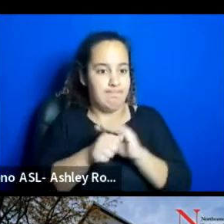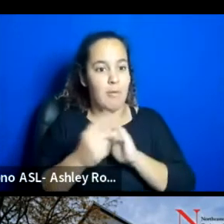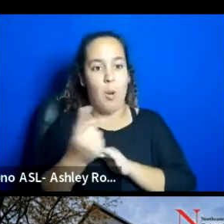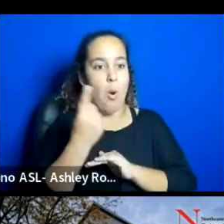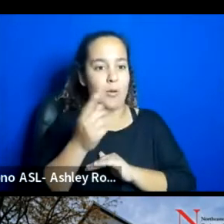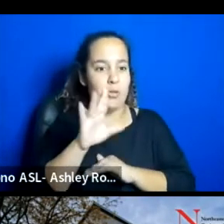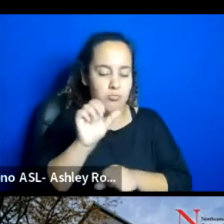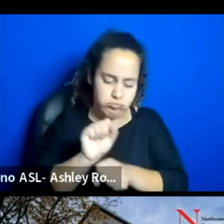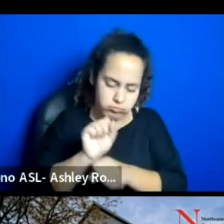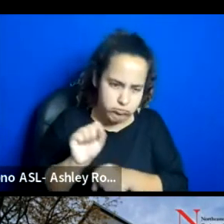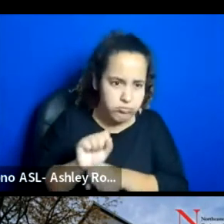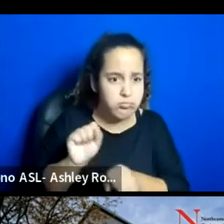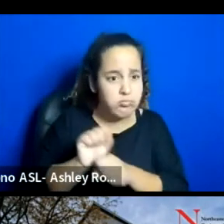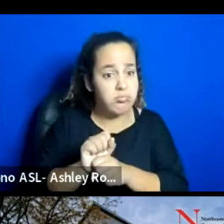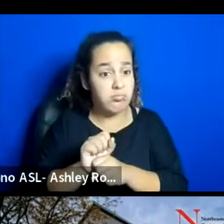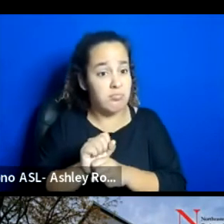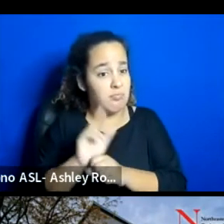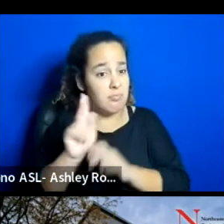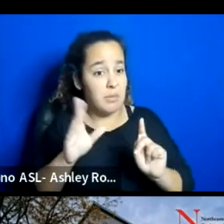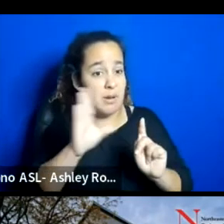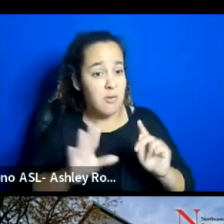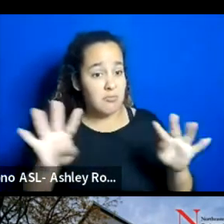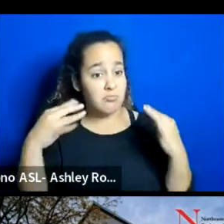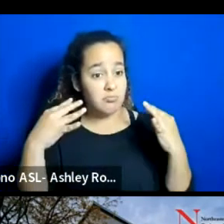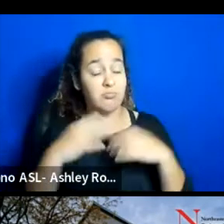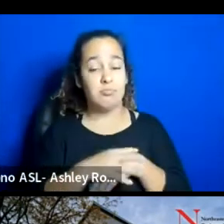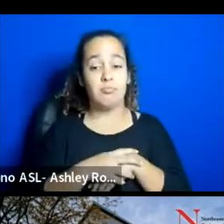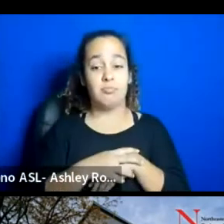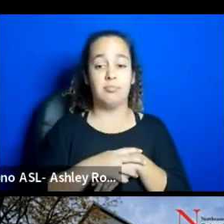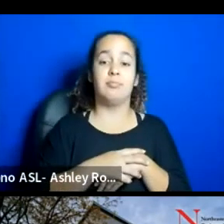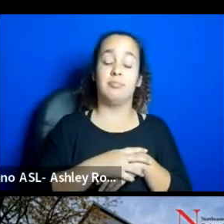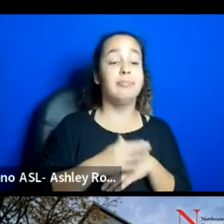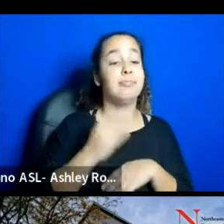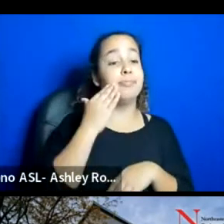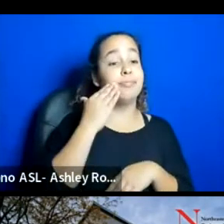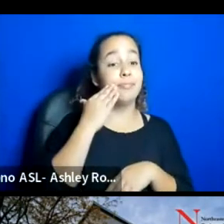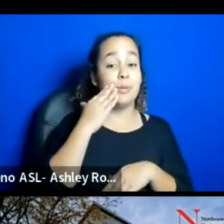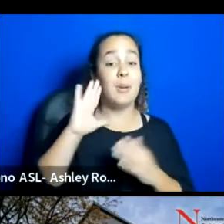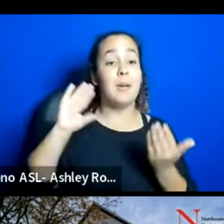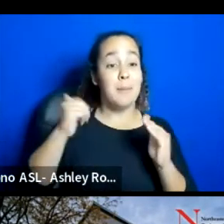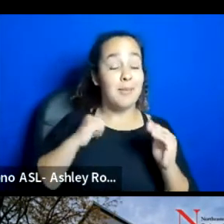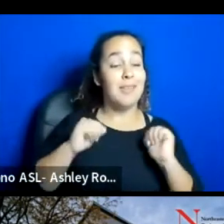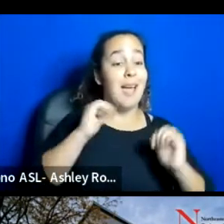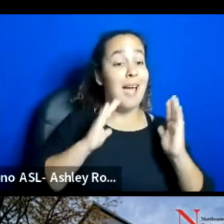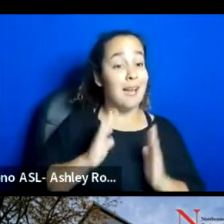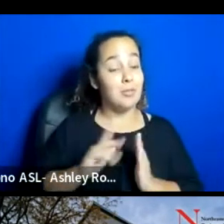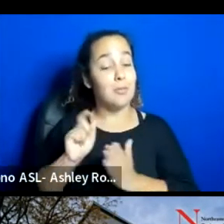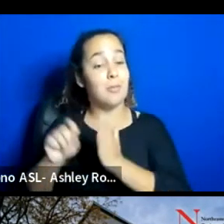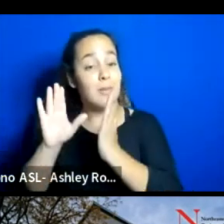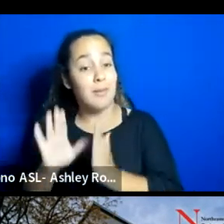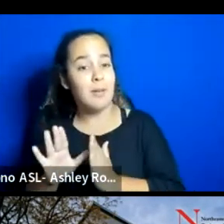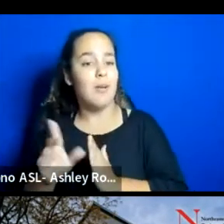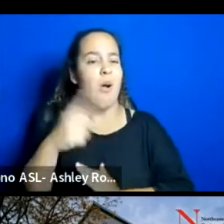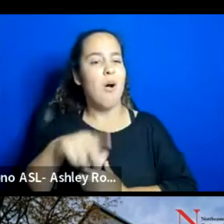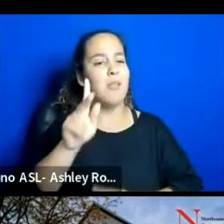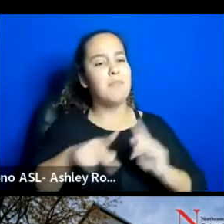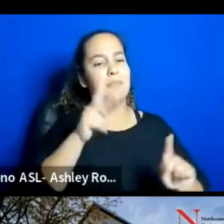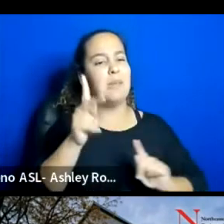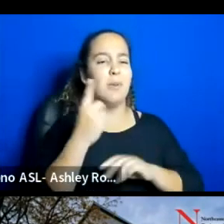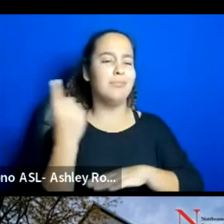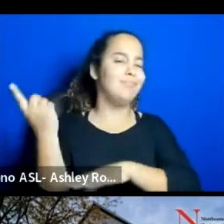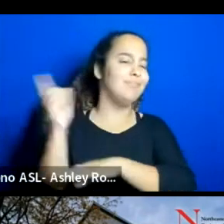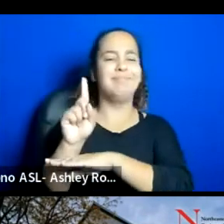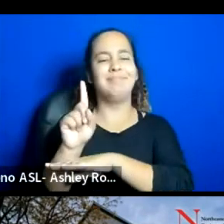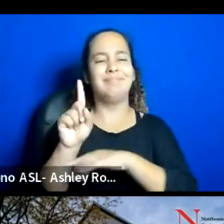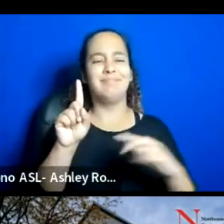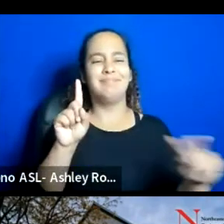historical spotlight shines brightly on actors and actresses, playwrights, directors, impresarios, the flashy individuals who live in